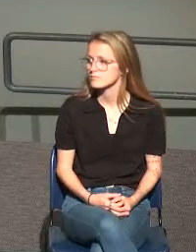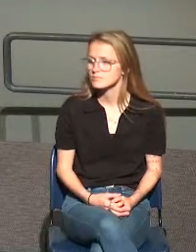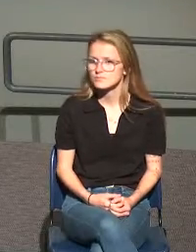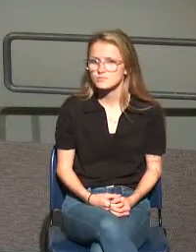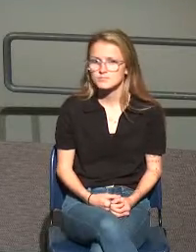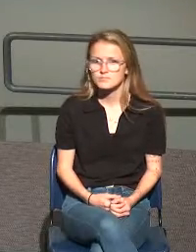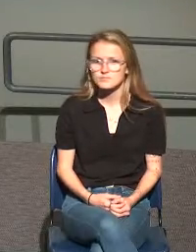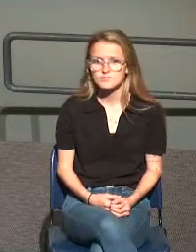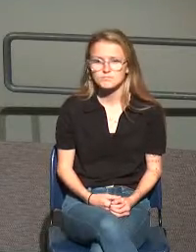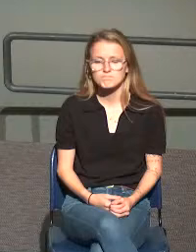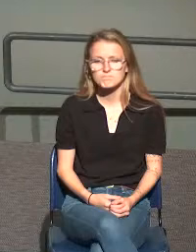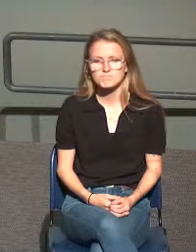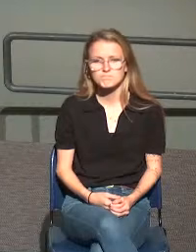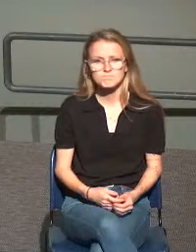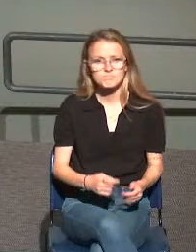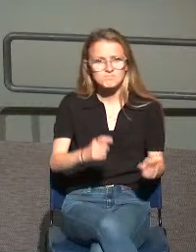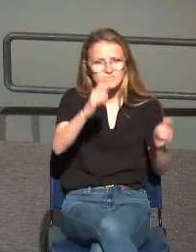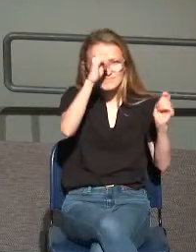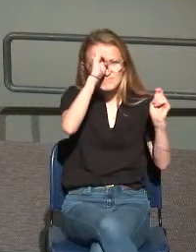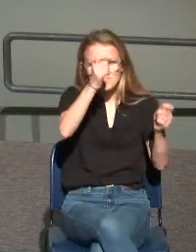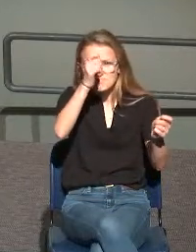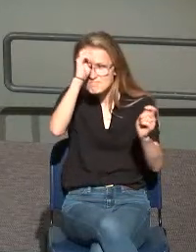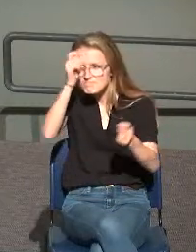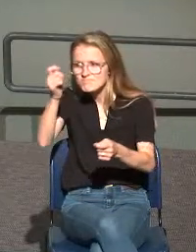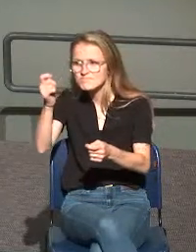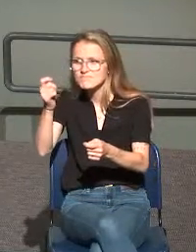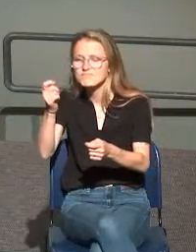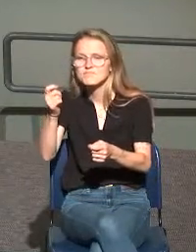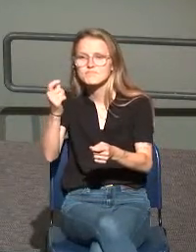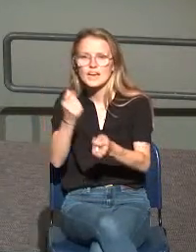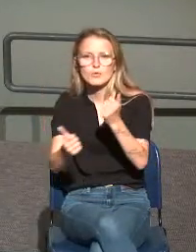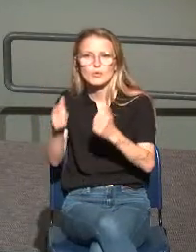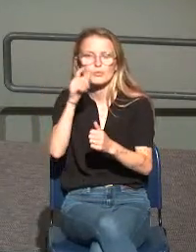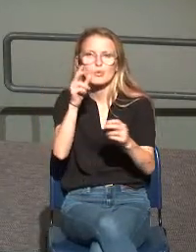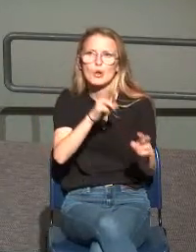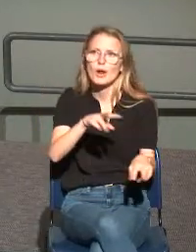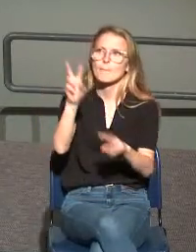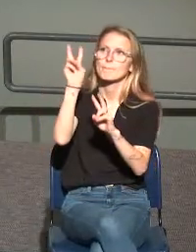Here's to anyone who's ever looked up. The airheads.